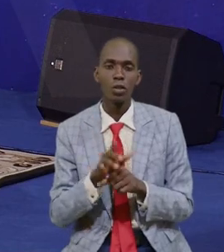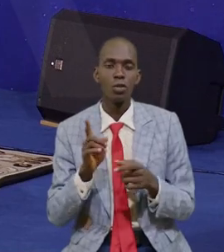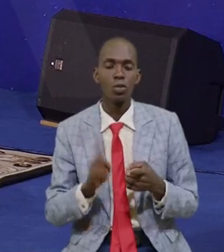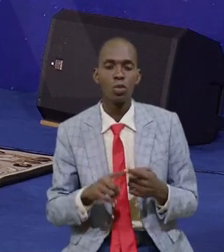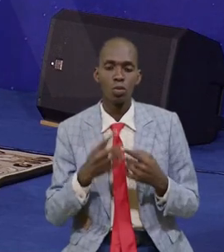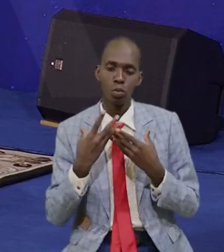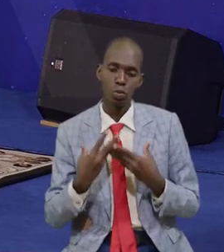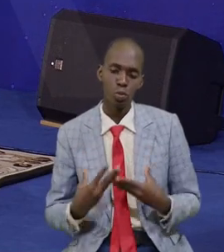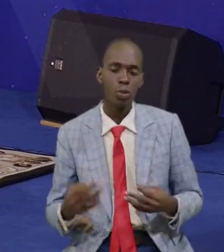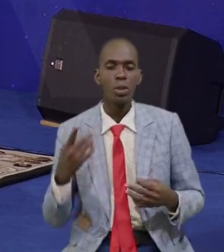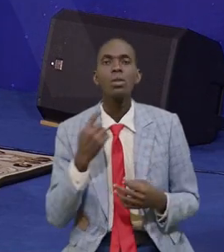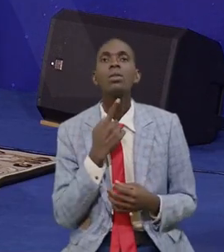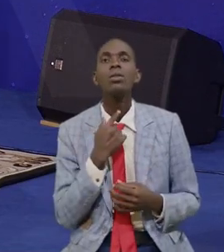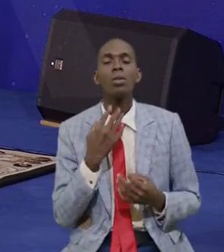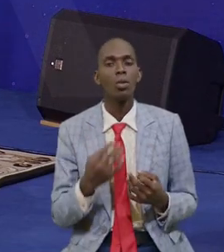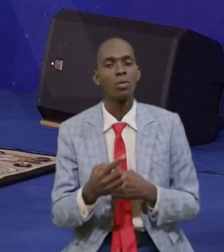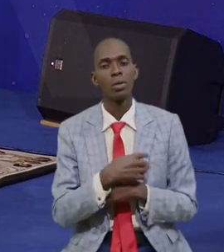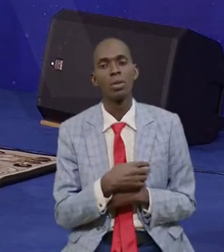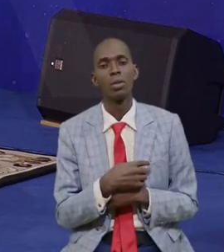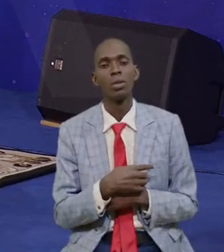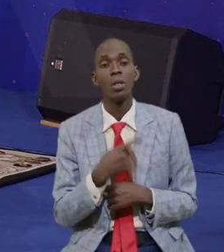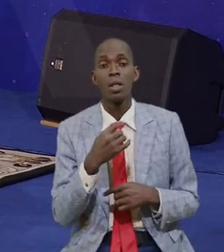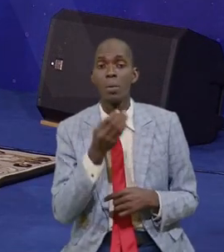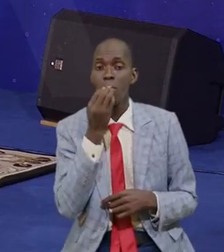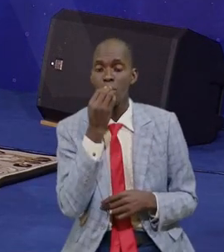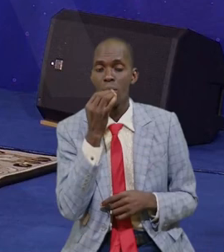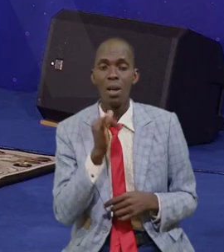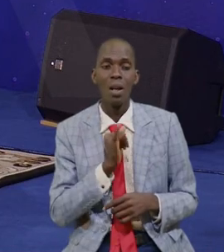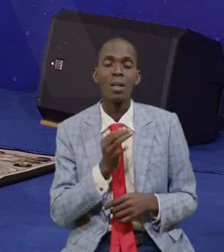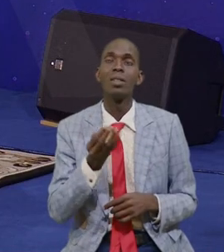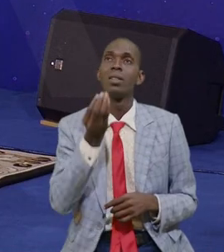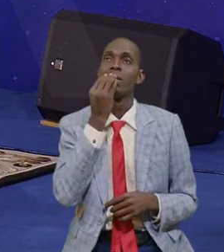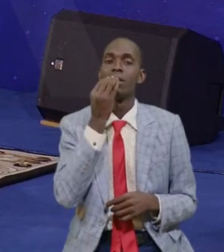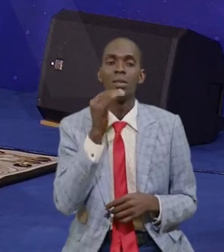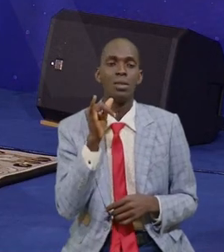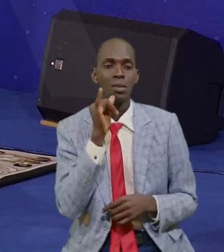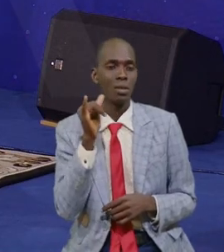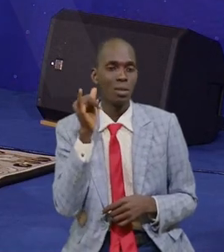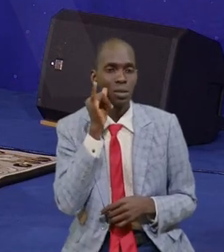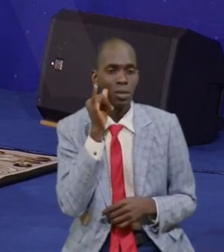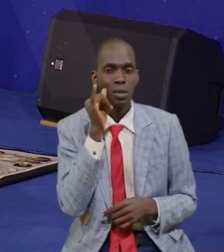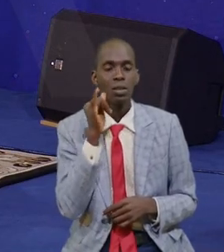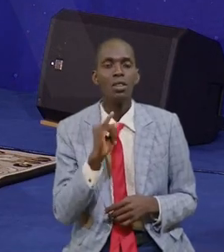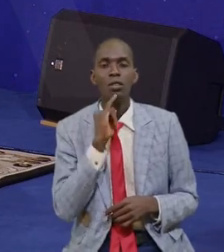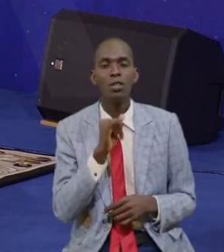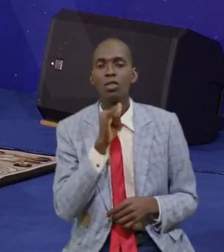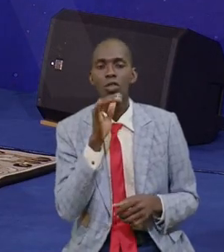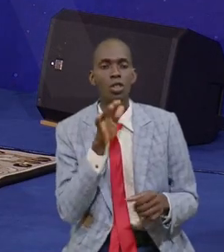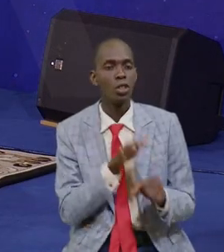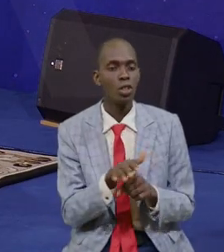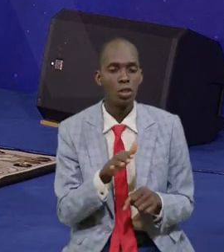thirst of today. The food I ate yesterday is not enough